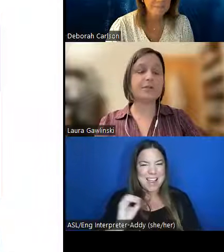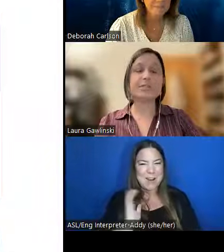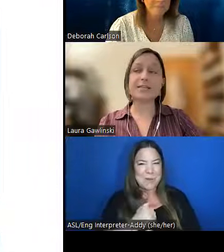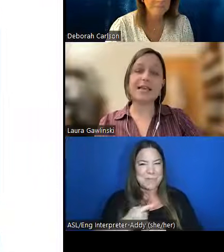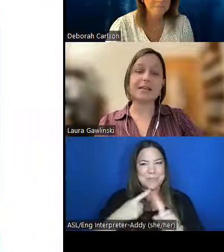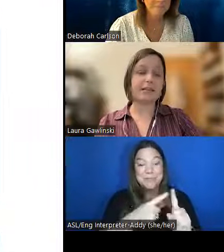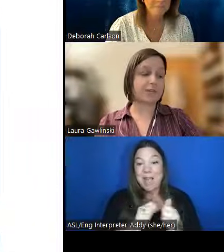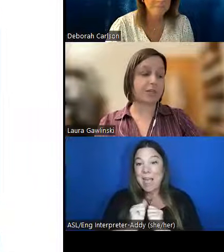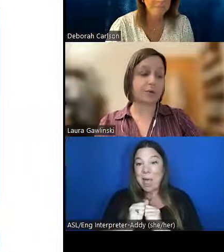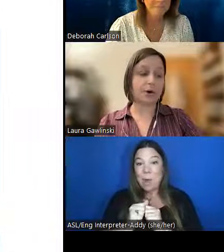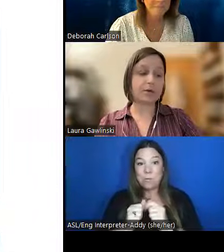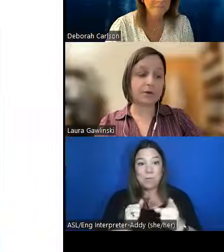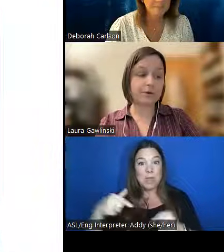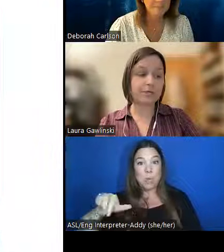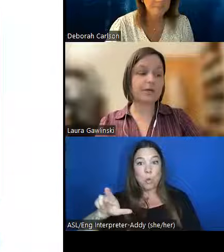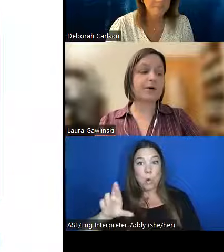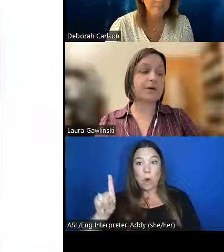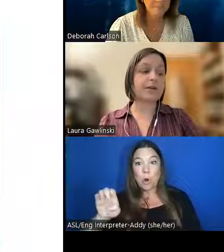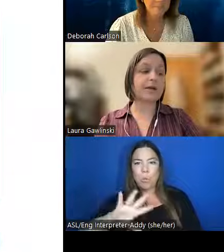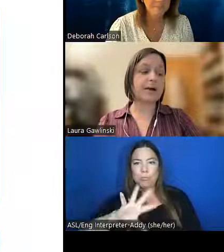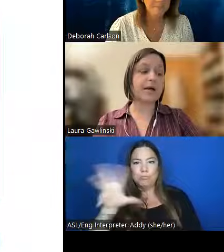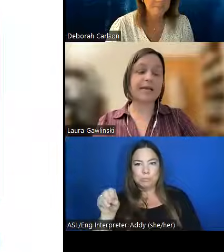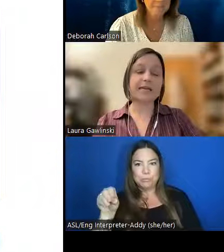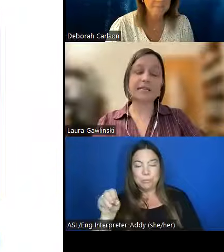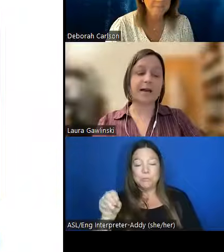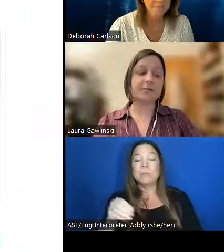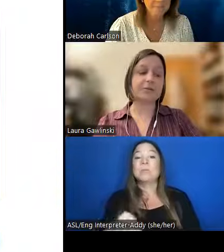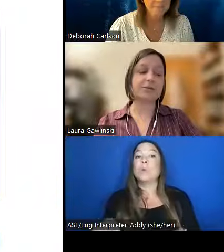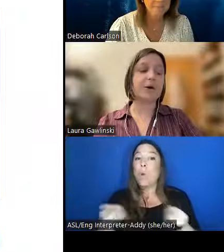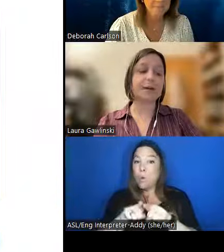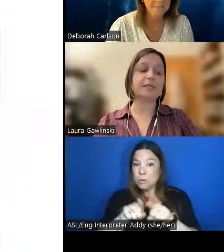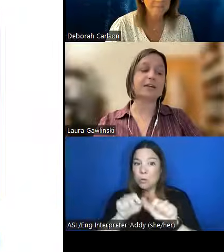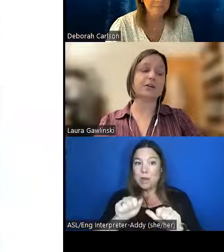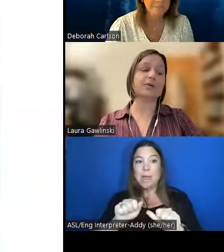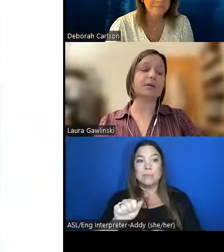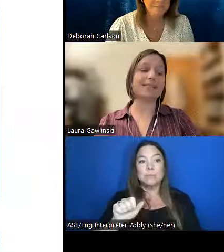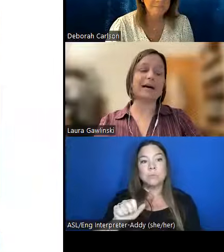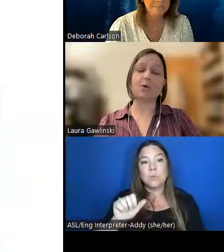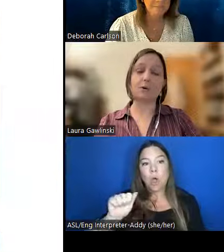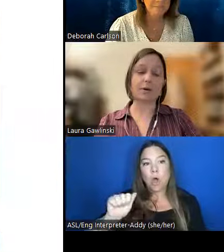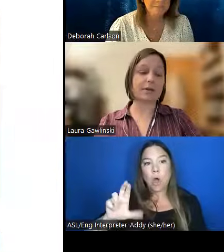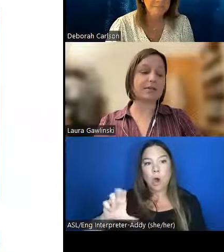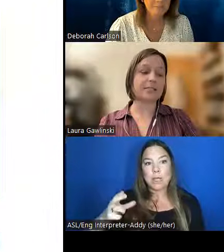can do this by scanning this QR code, or you can come back anytime to